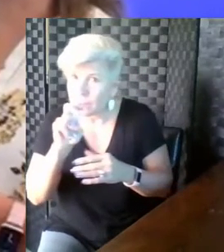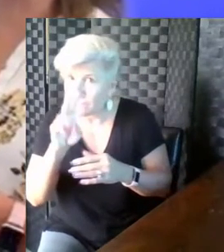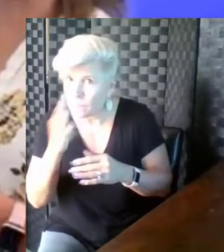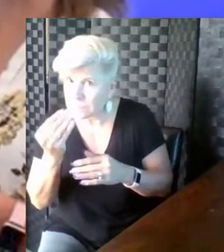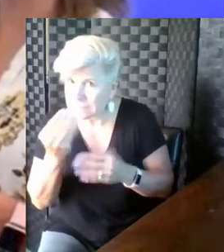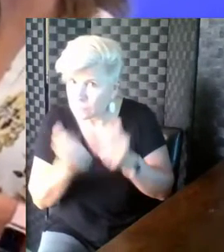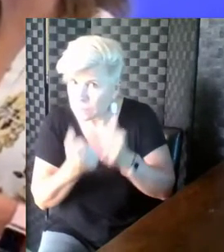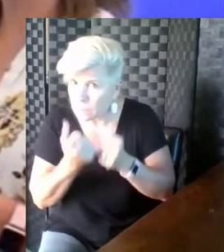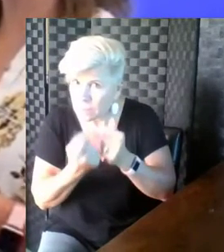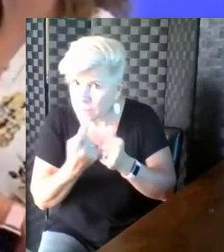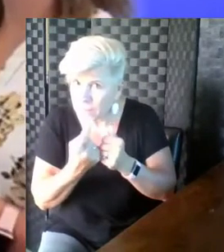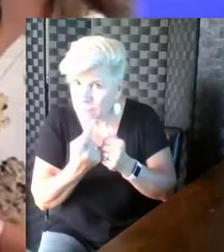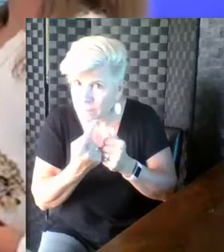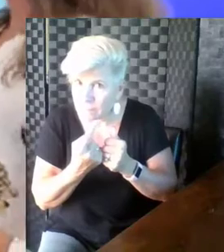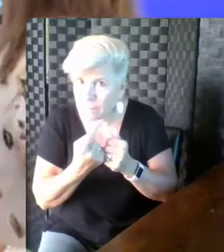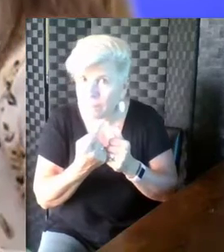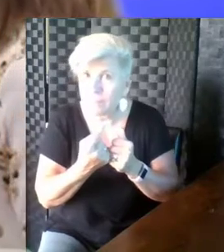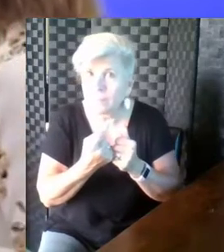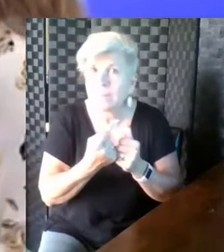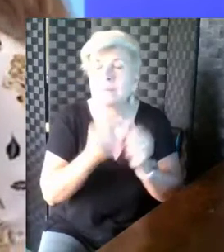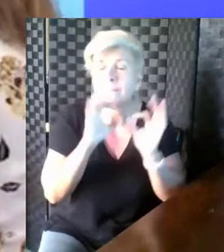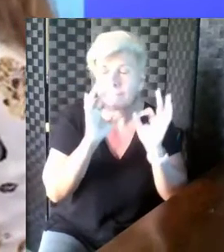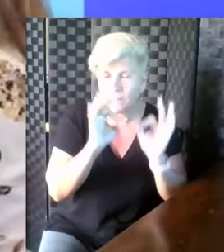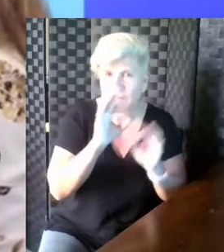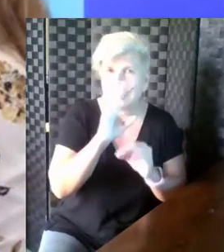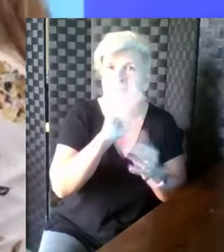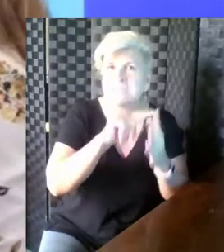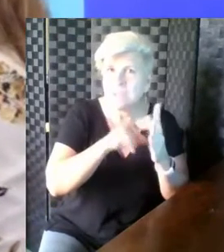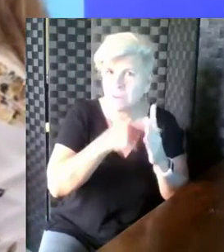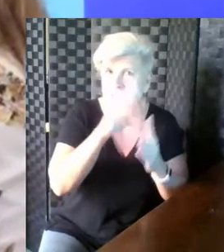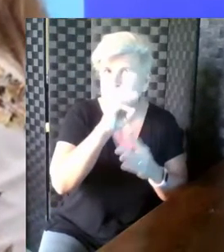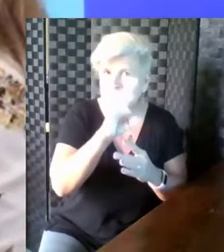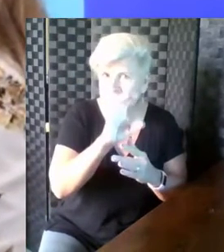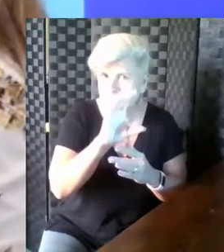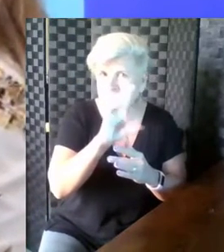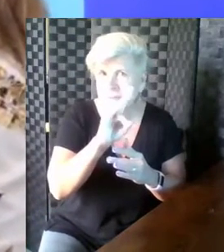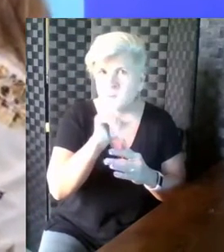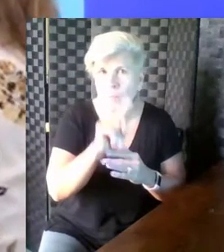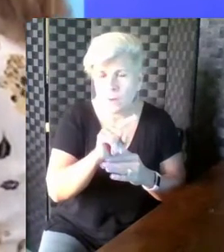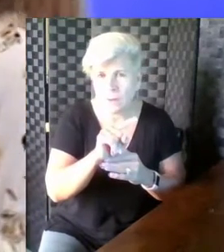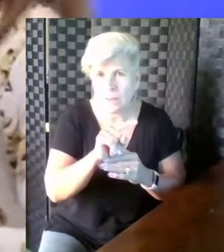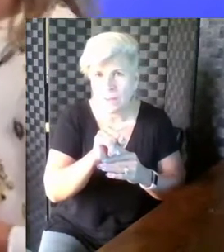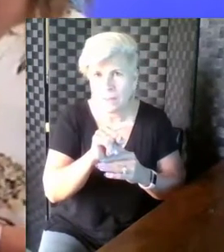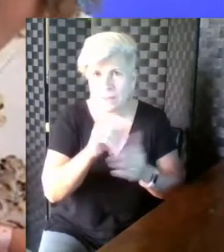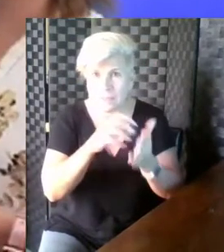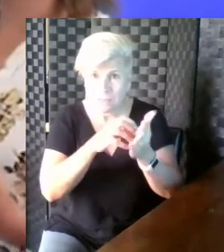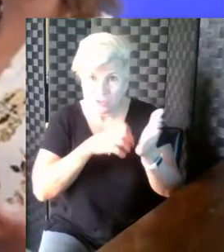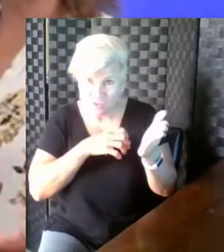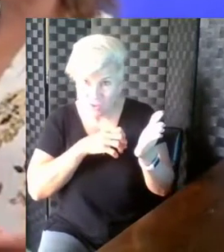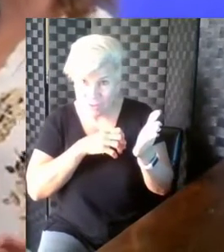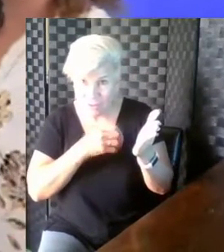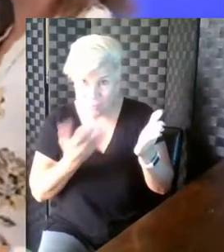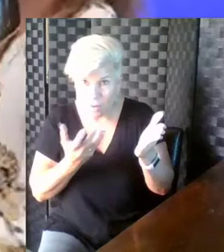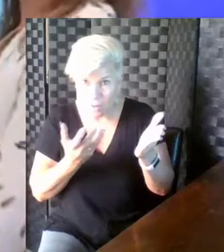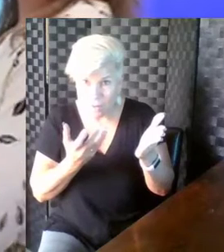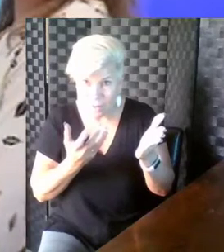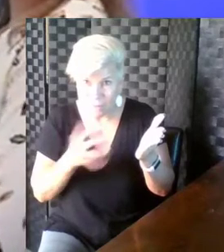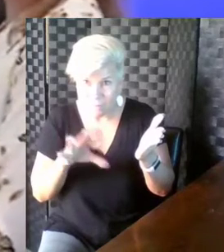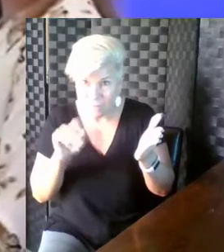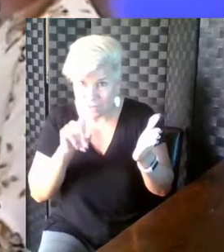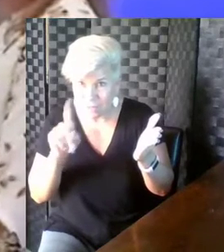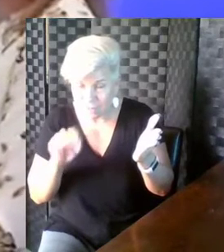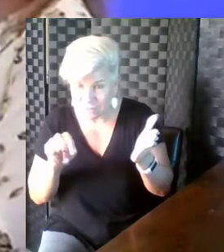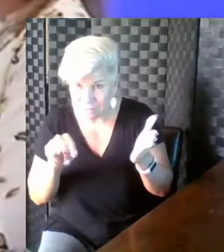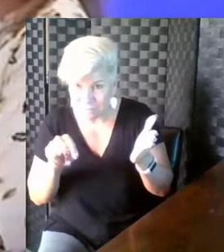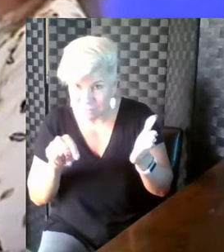start with 214? Perfect. I'm going to still start with 671. What will I need to take away in order to